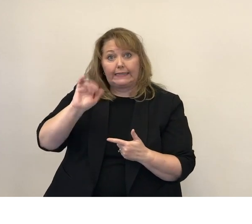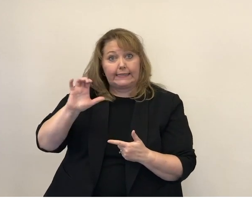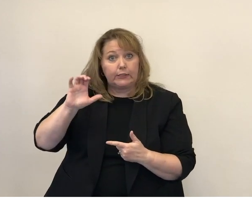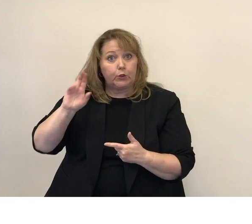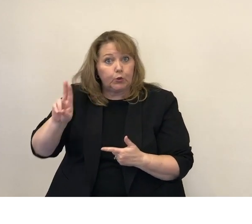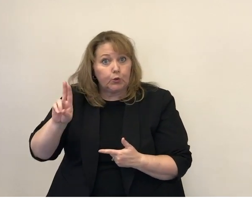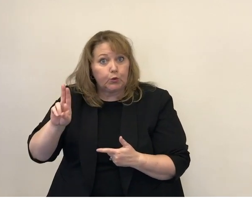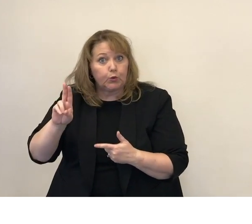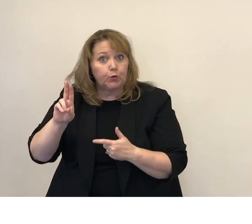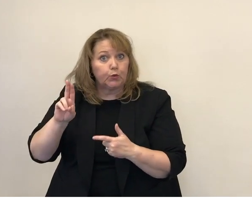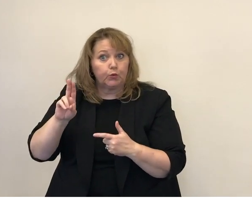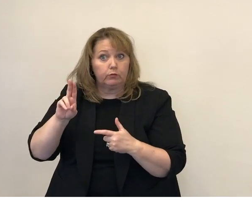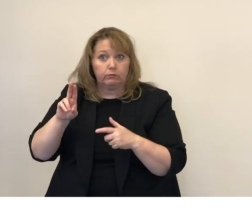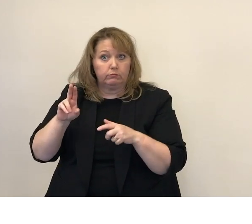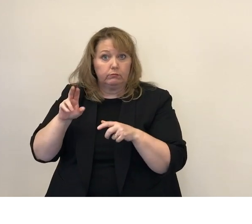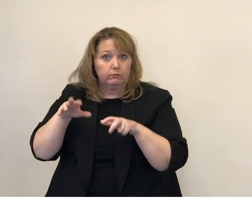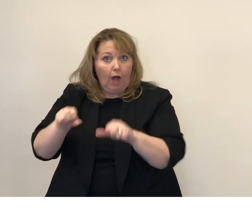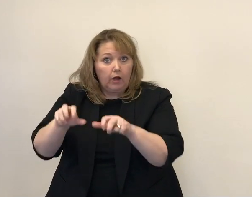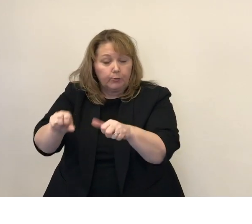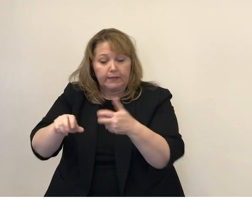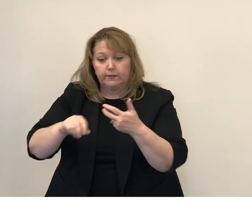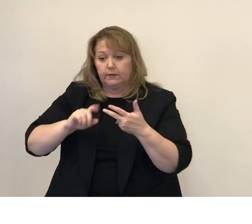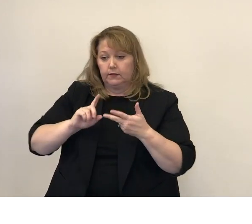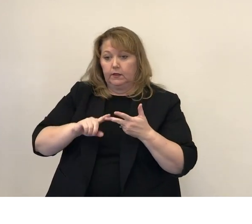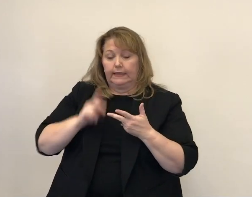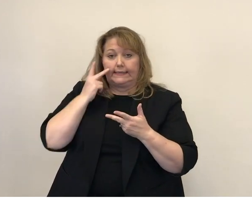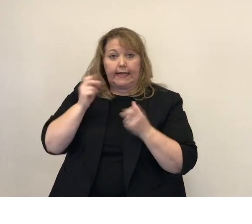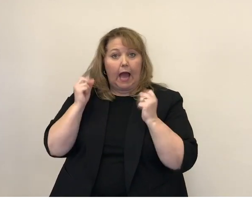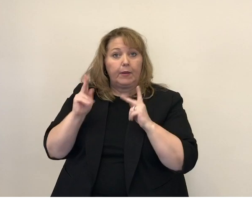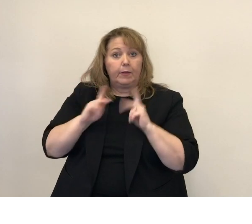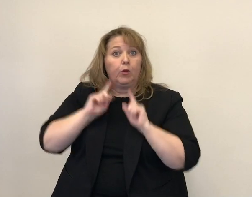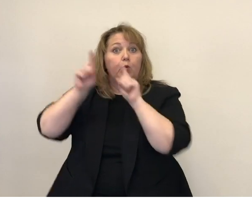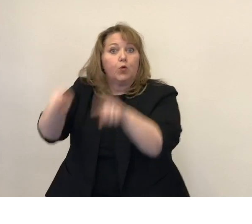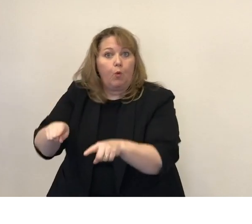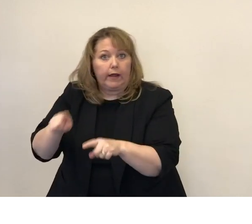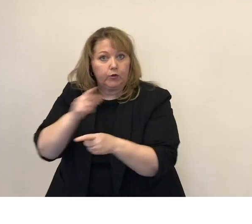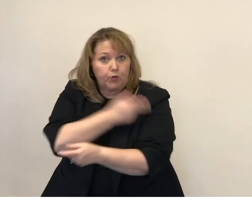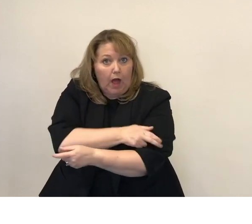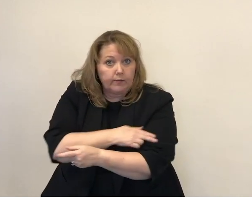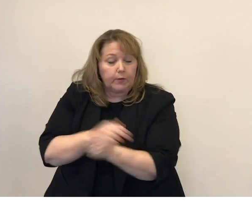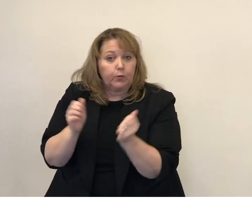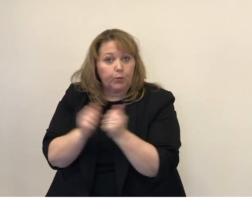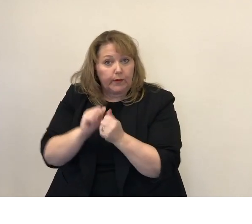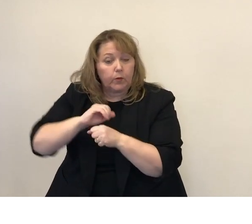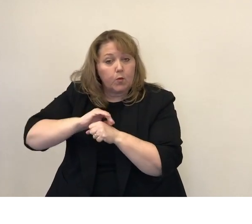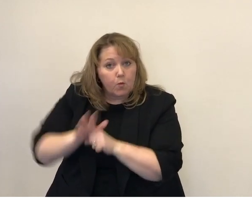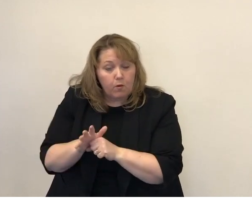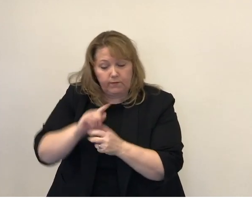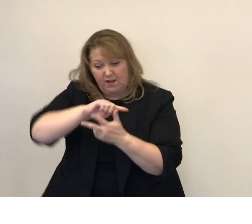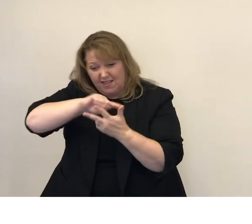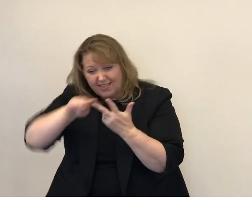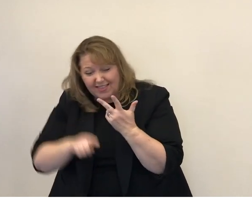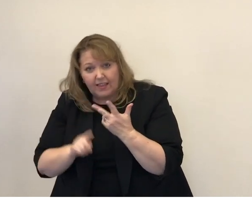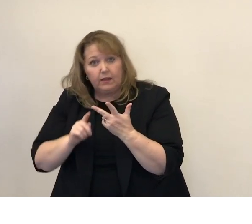the beds that are left available, our rolling average of positive tests that we're taking, those sort of things to kind